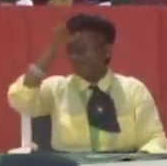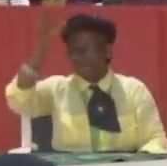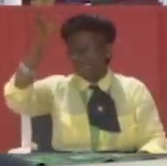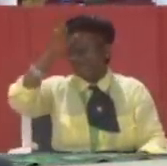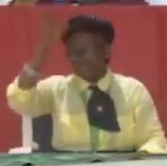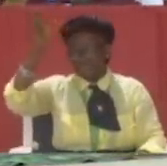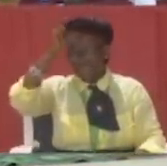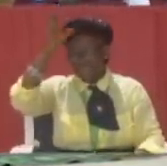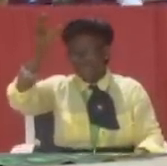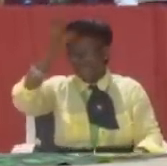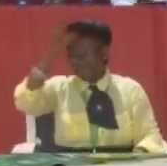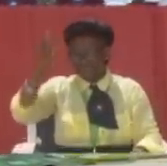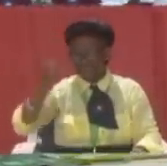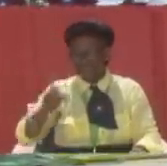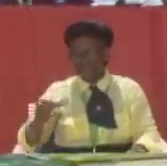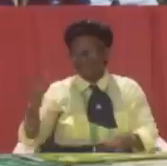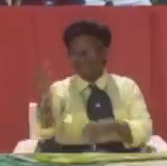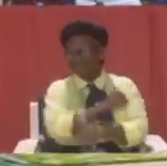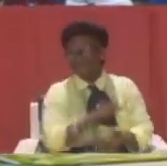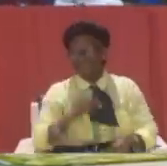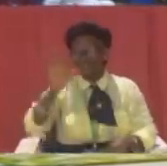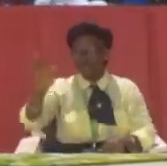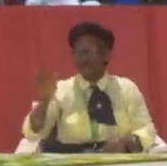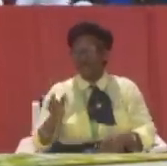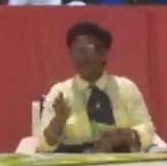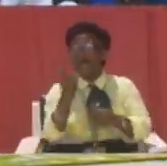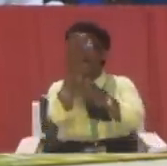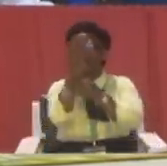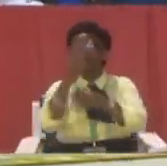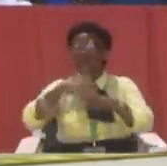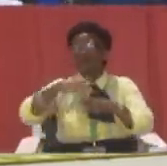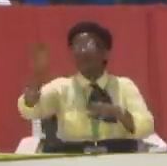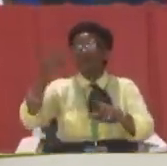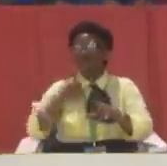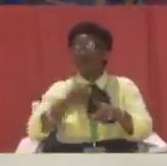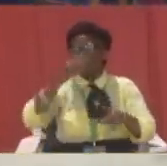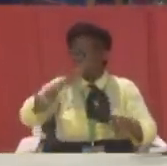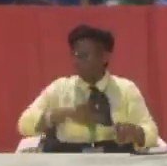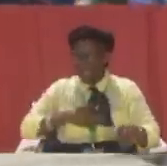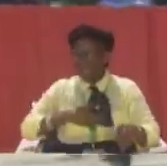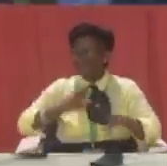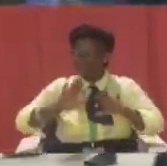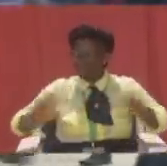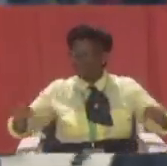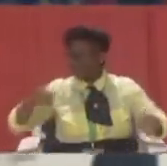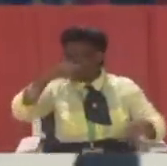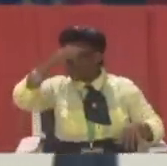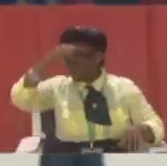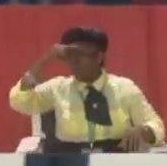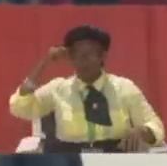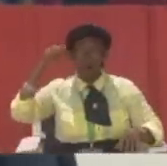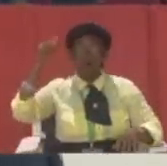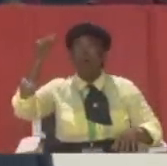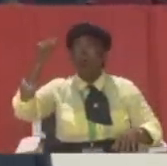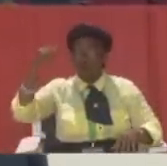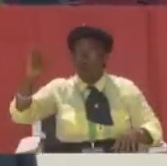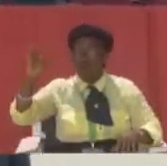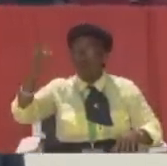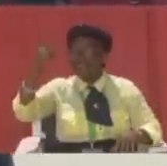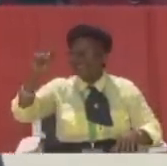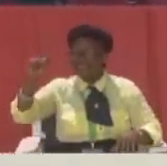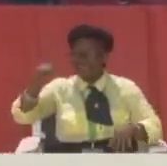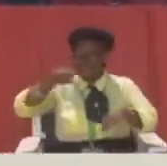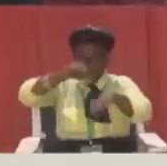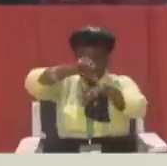Because of the anointing, I decree, Satan, take your dirty hands off my